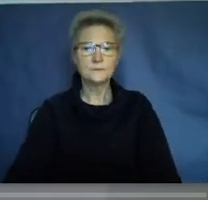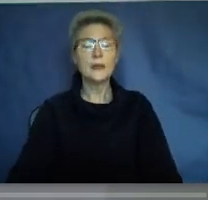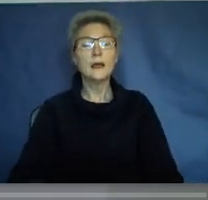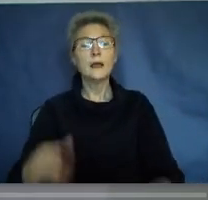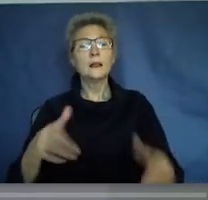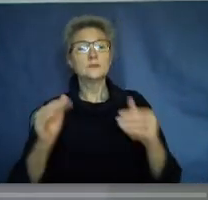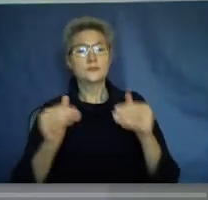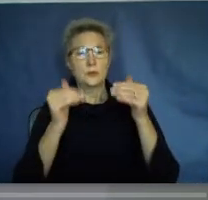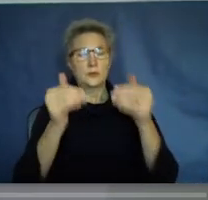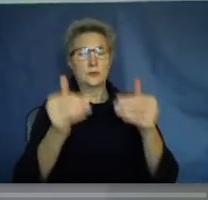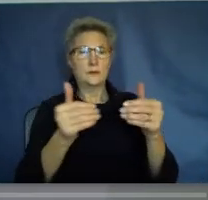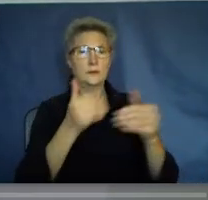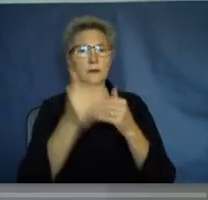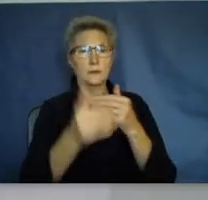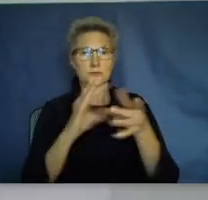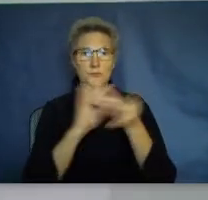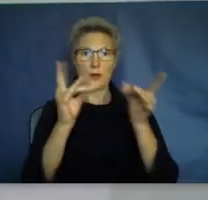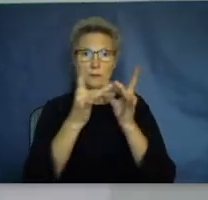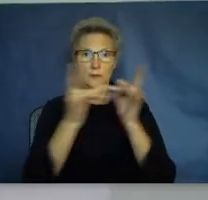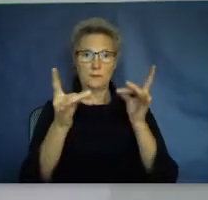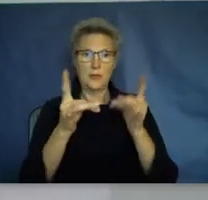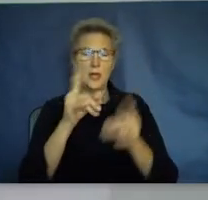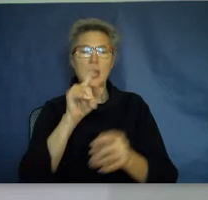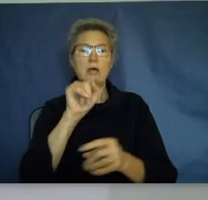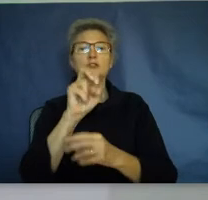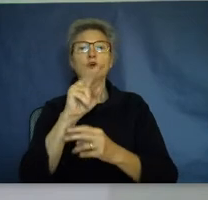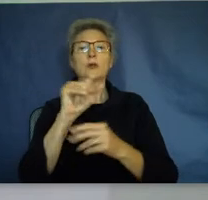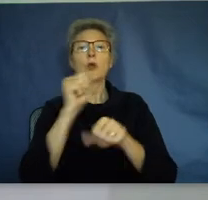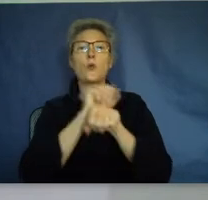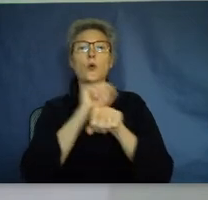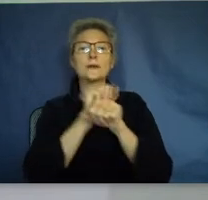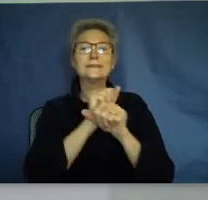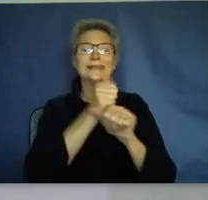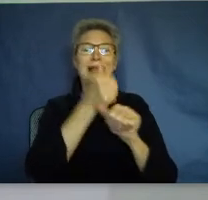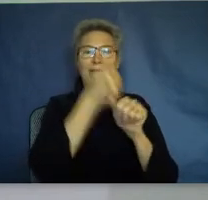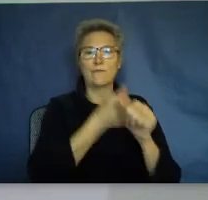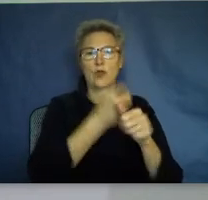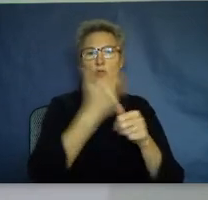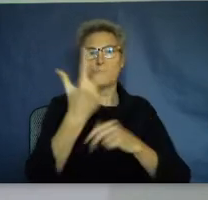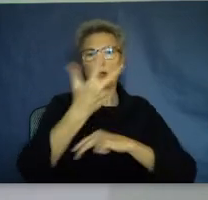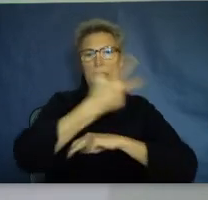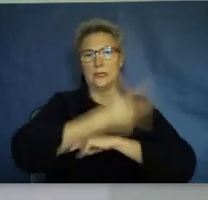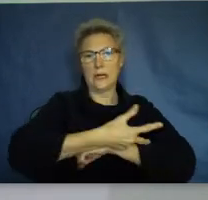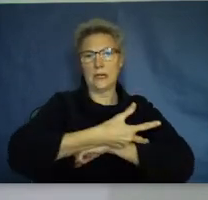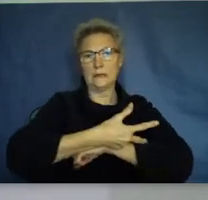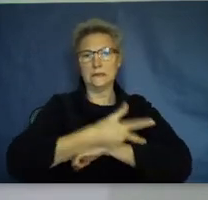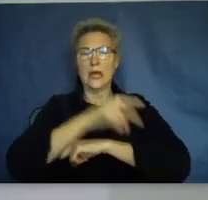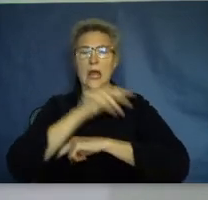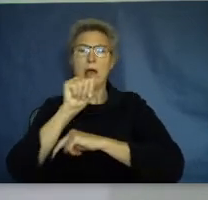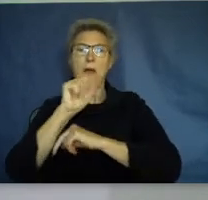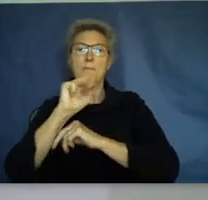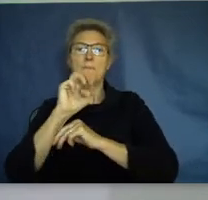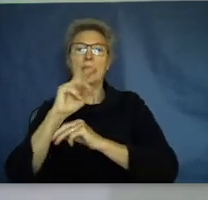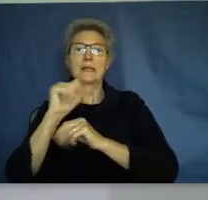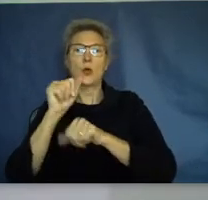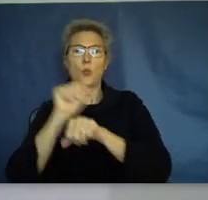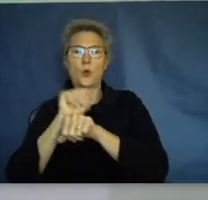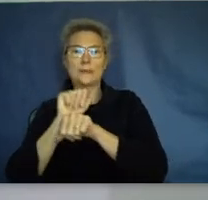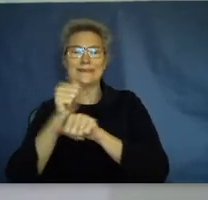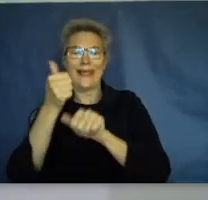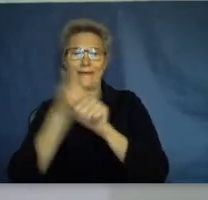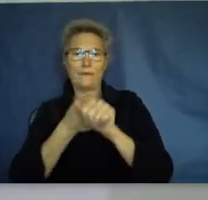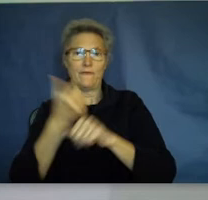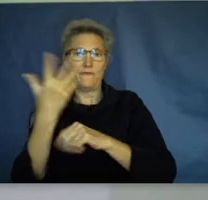Let's jump into our next problem. Tony works every 3 days and Amanda works every 5 days. If Tony works